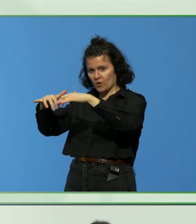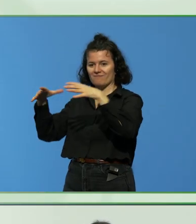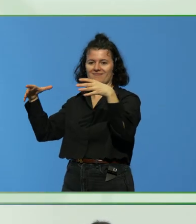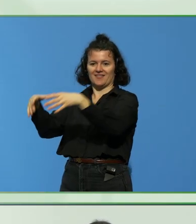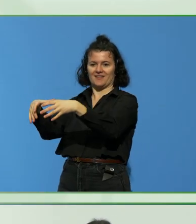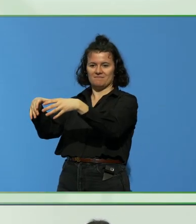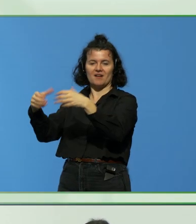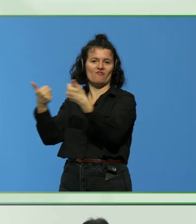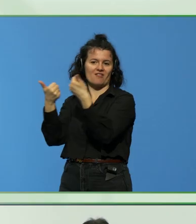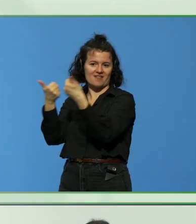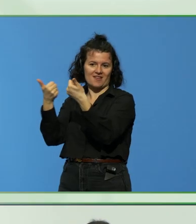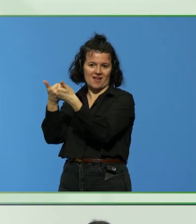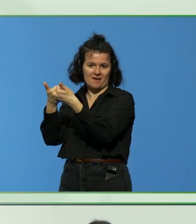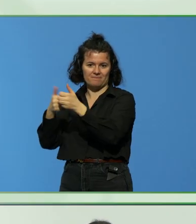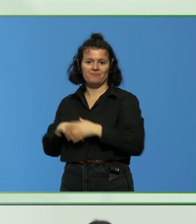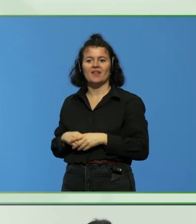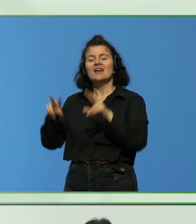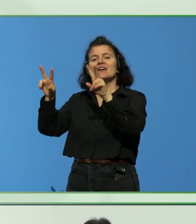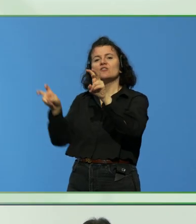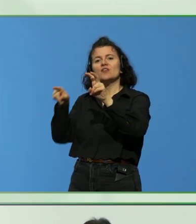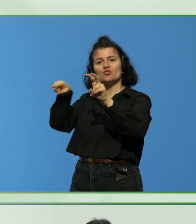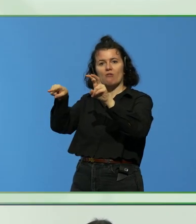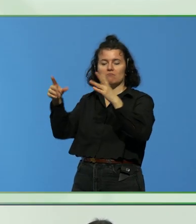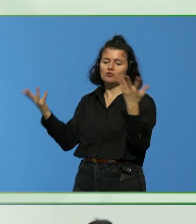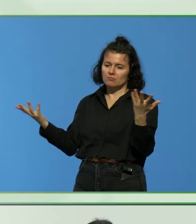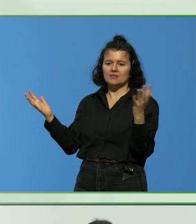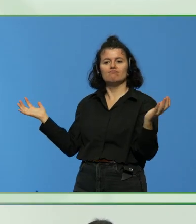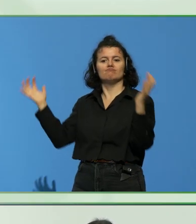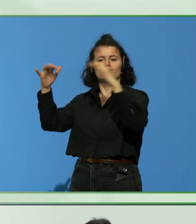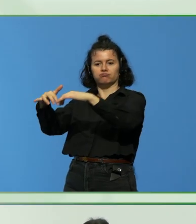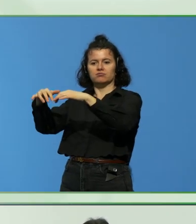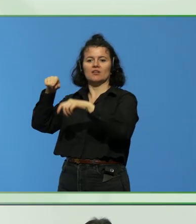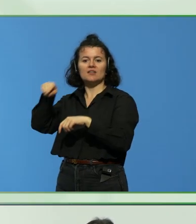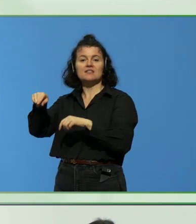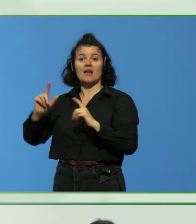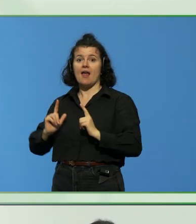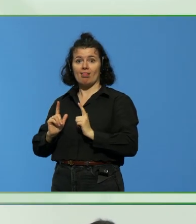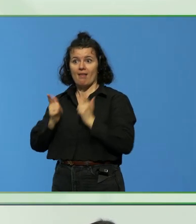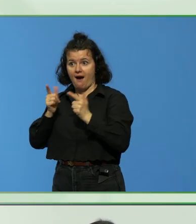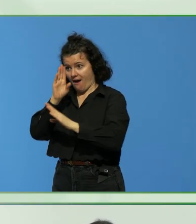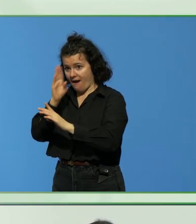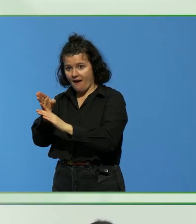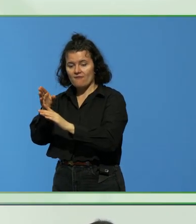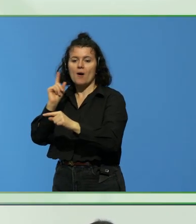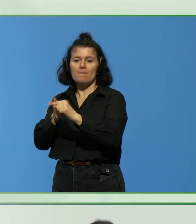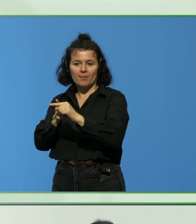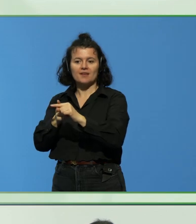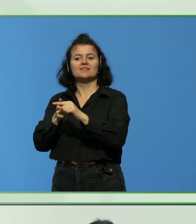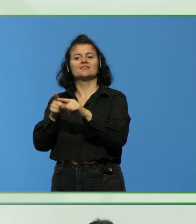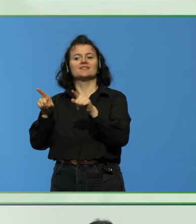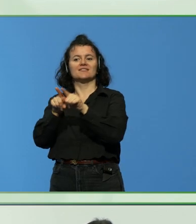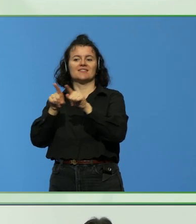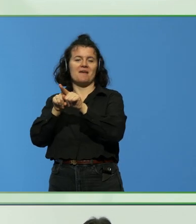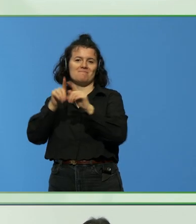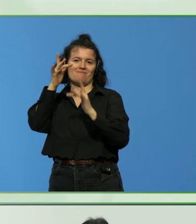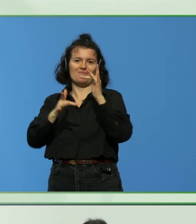the platform's official live events, organized in both Europe and the United States,